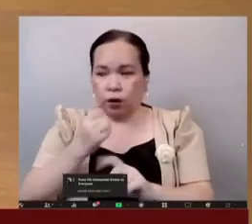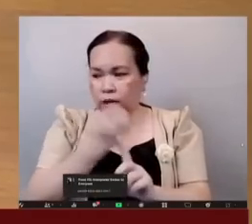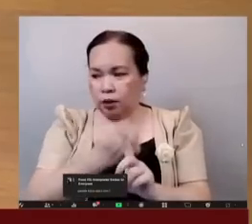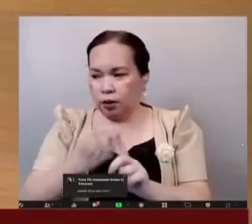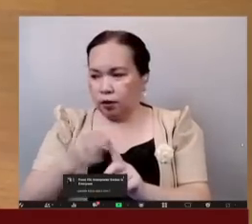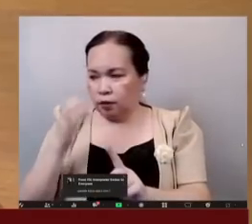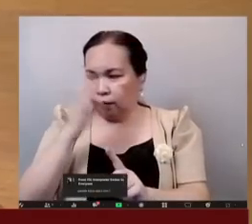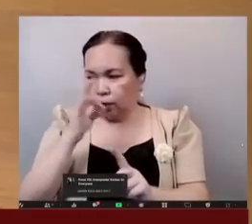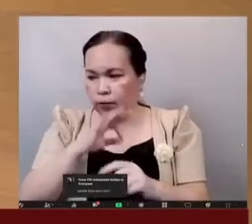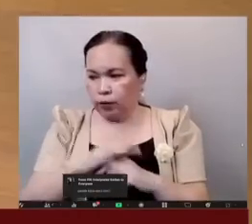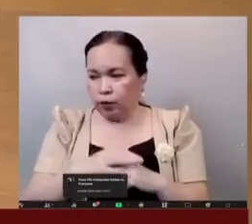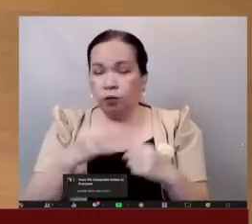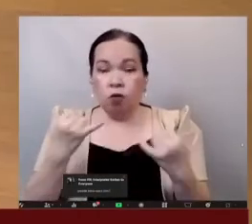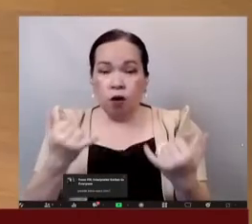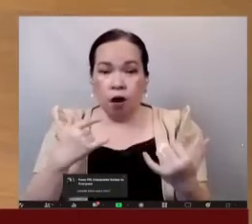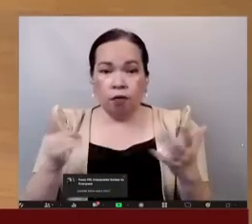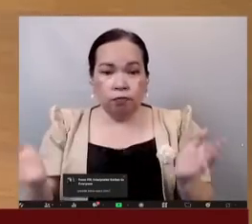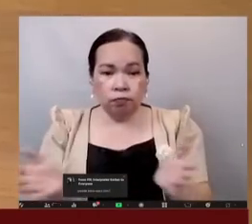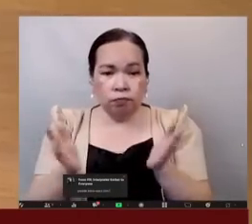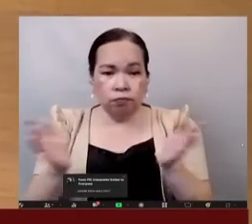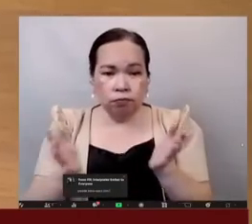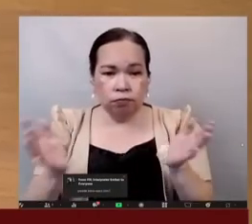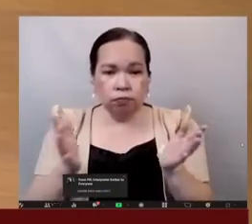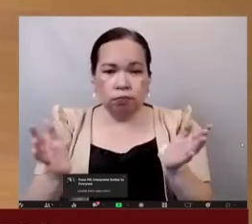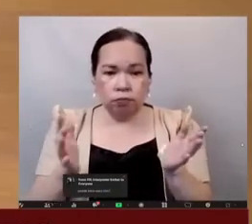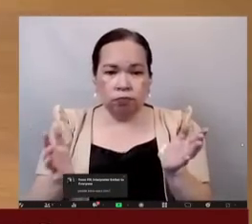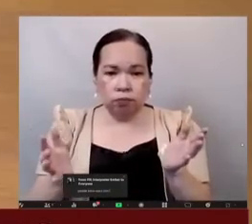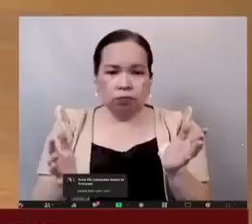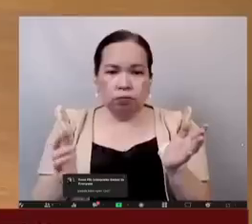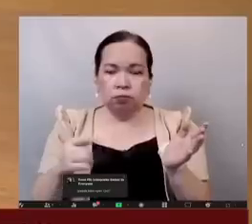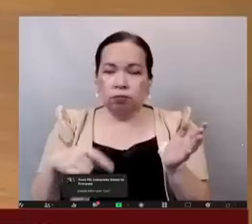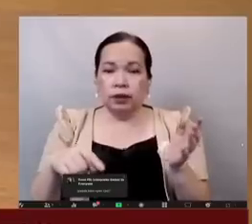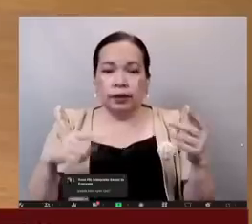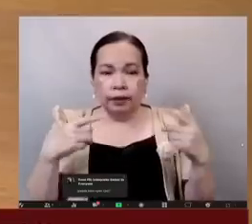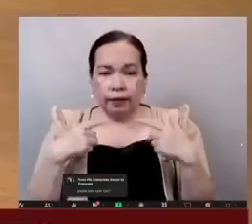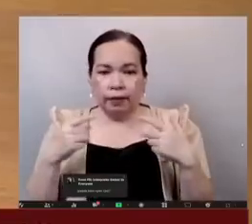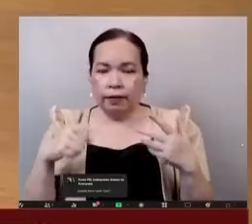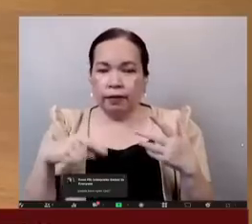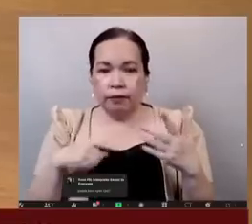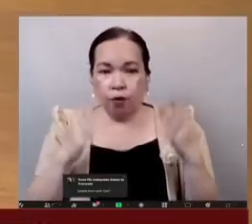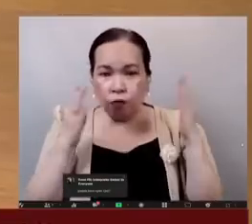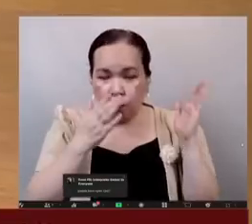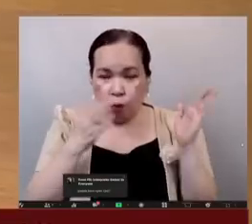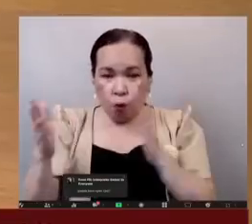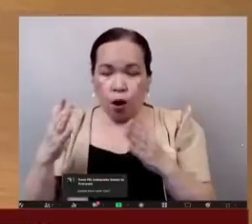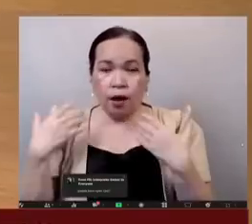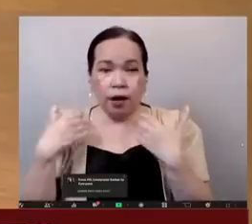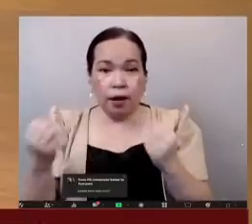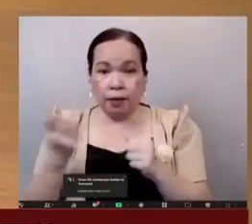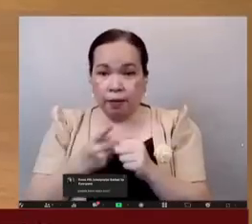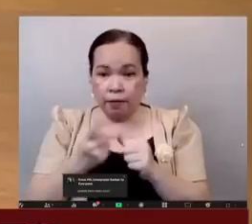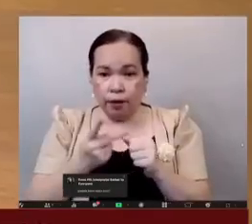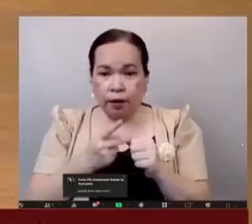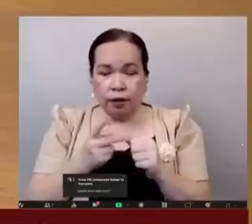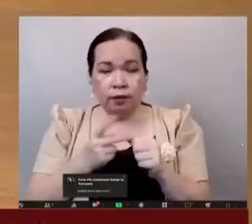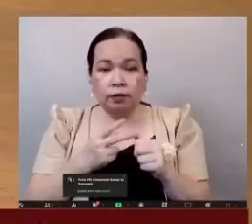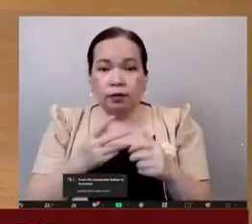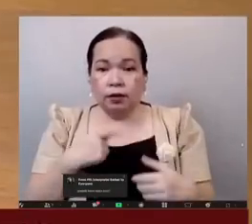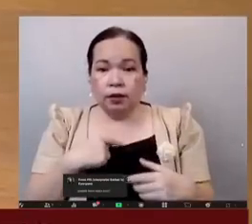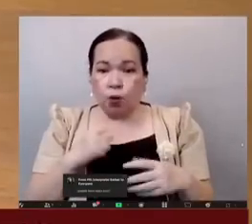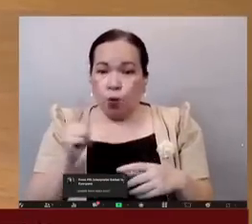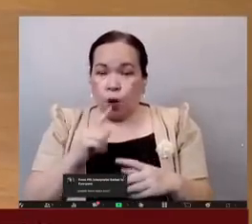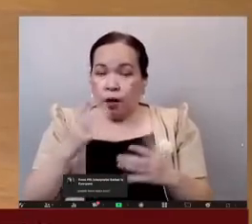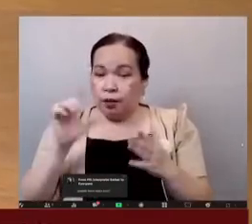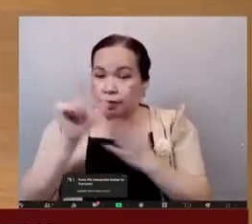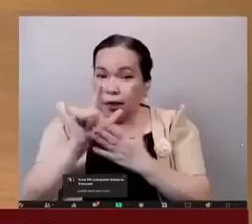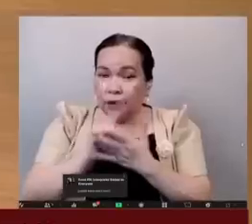Isinusulong natin muli ang kalusugan ng Pilipino. We are now refocusing our health priorities, applying the lessons learned from the